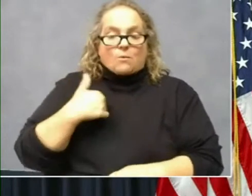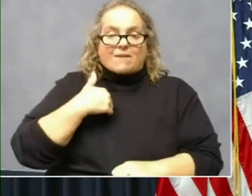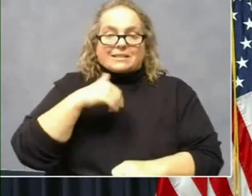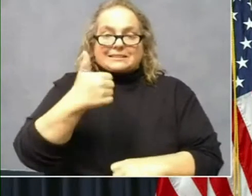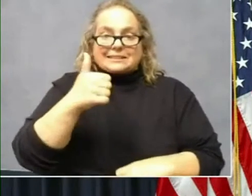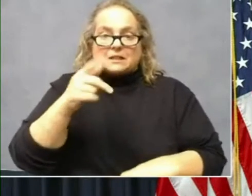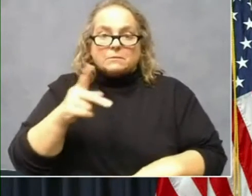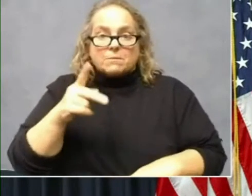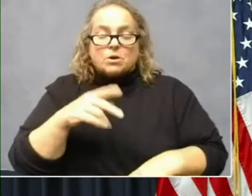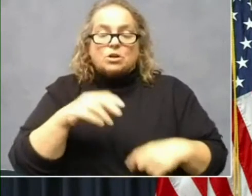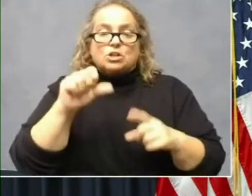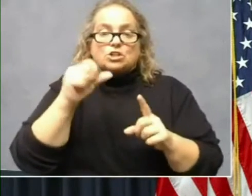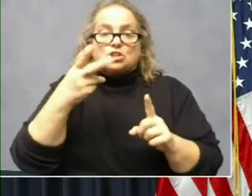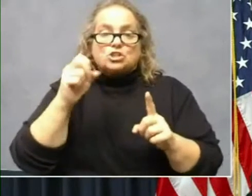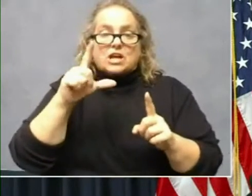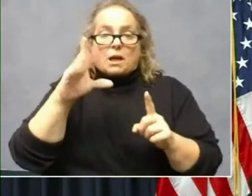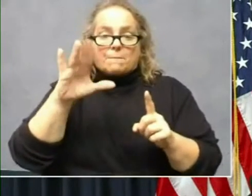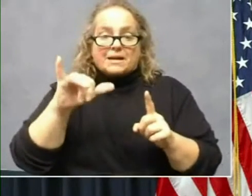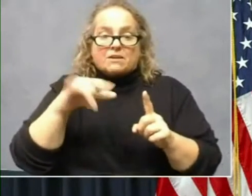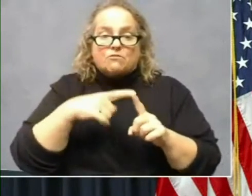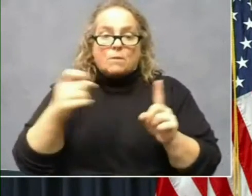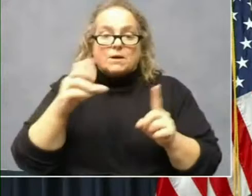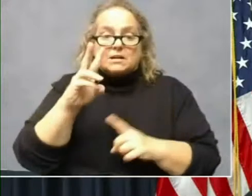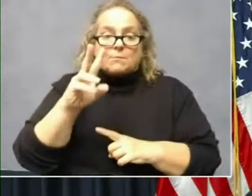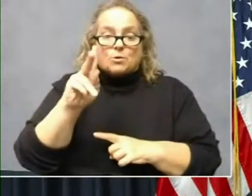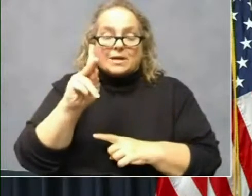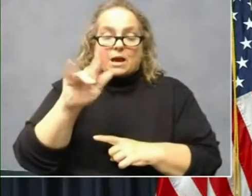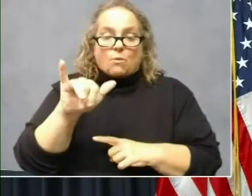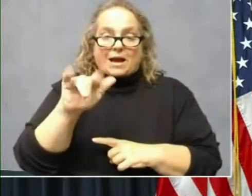Shelby Smithson from WKYT.